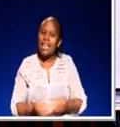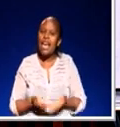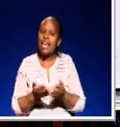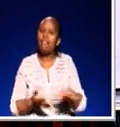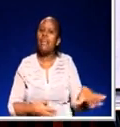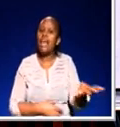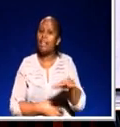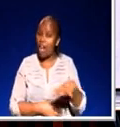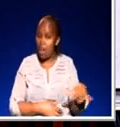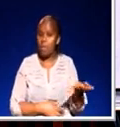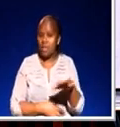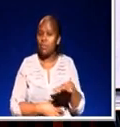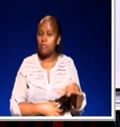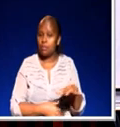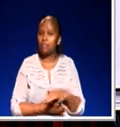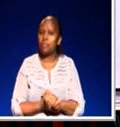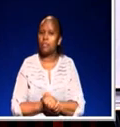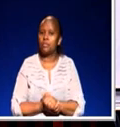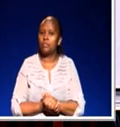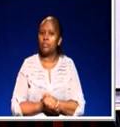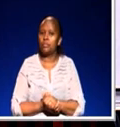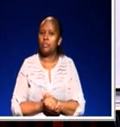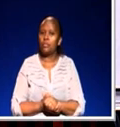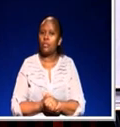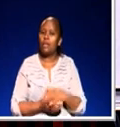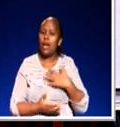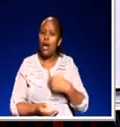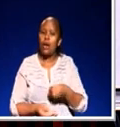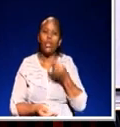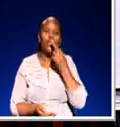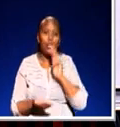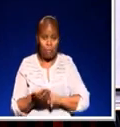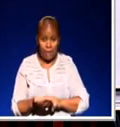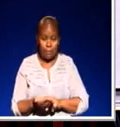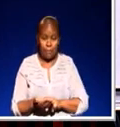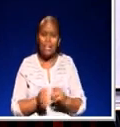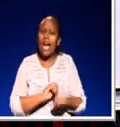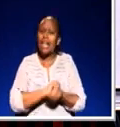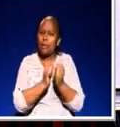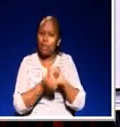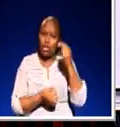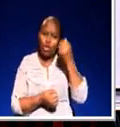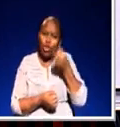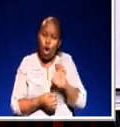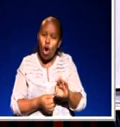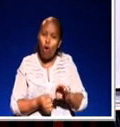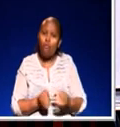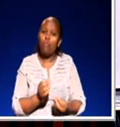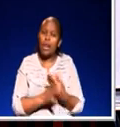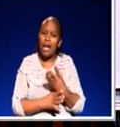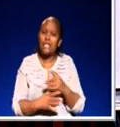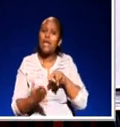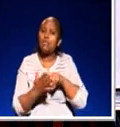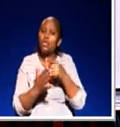in given environments. My dear learner, I want to repeat that adaptation refers